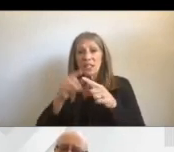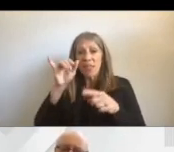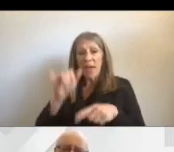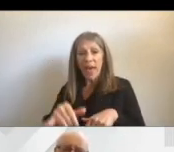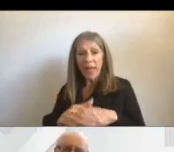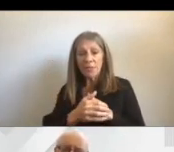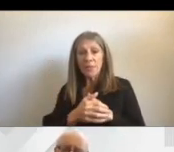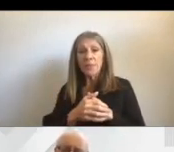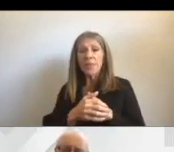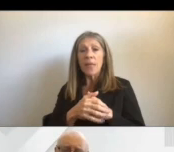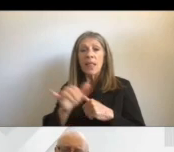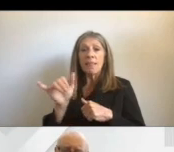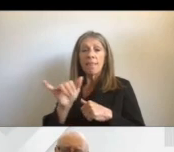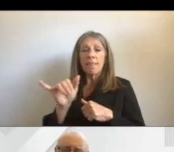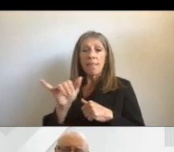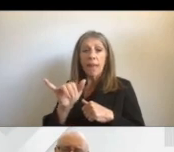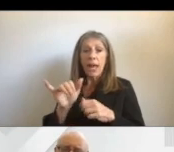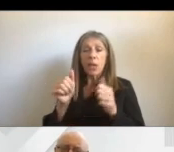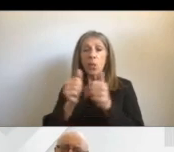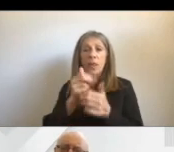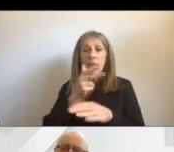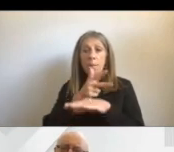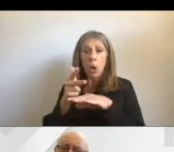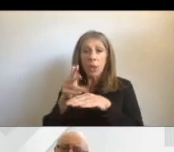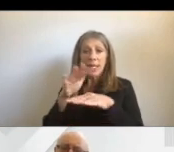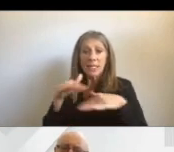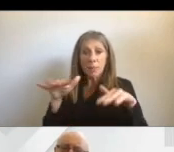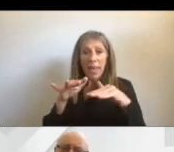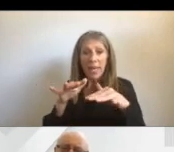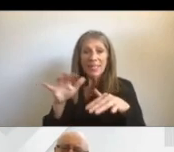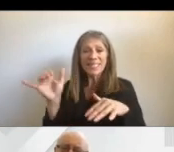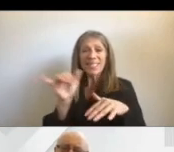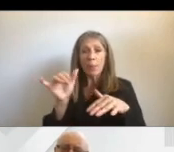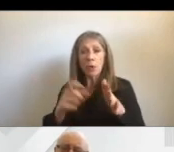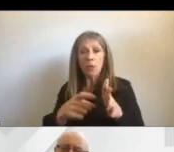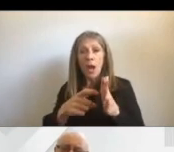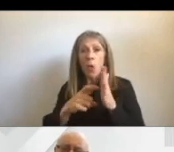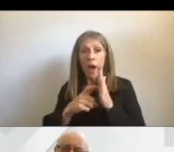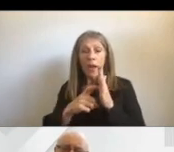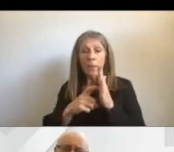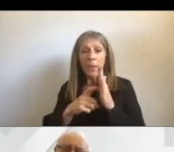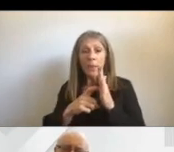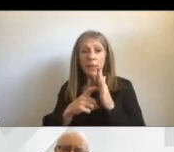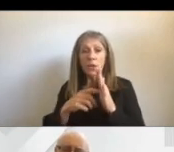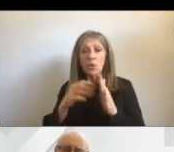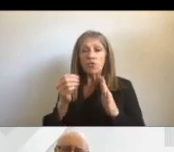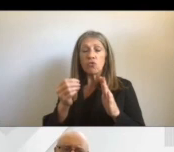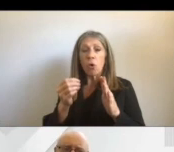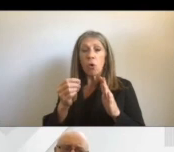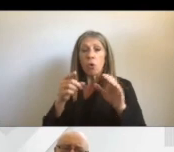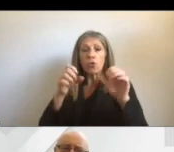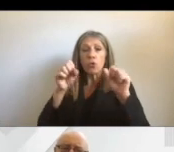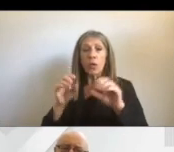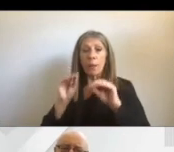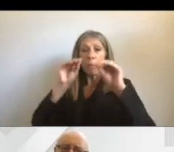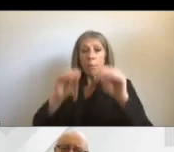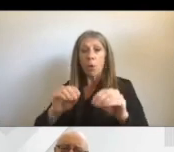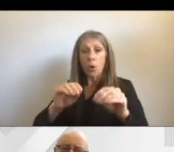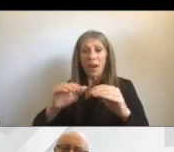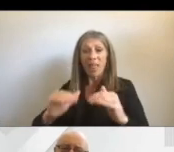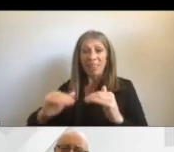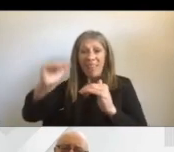Now, with perpendicular parking spaces, it's a little different requirement. Perpendicular on-street parking spaces must have adjacent access aisles